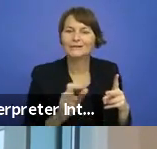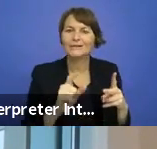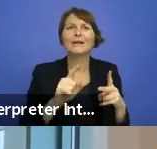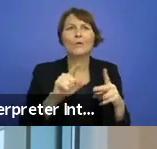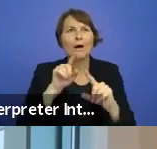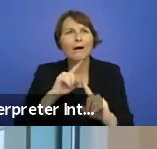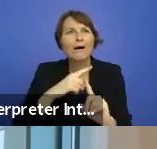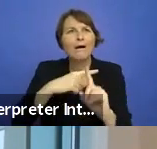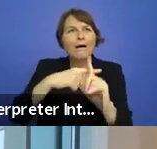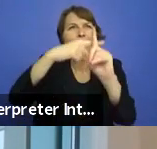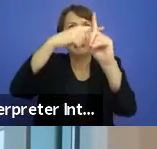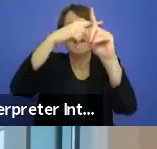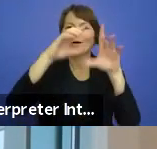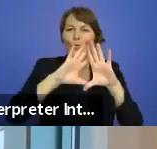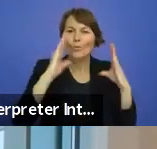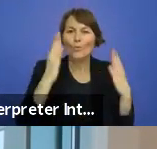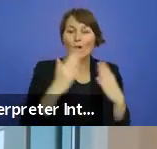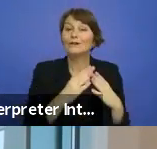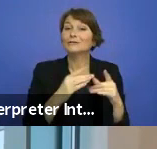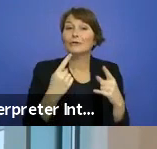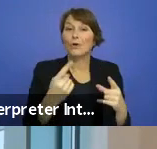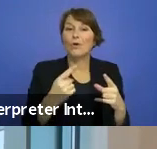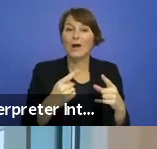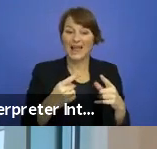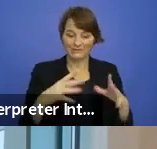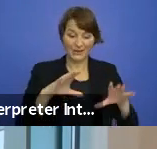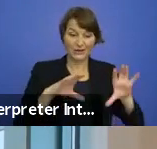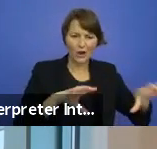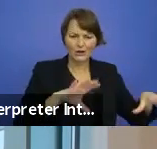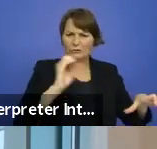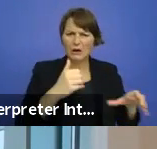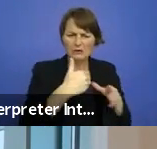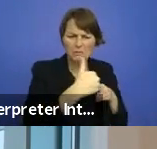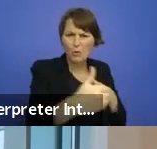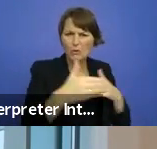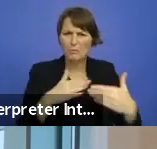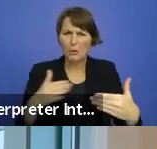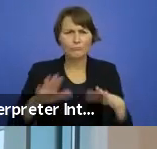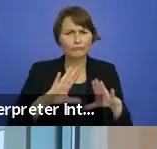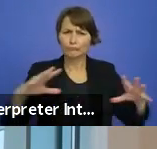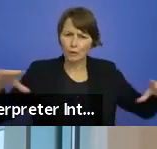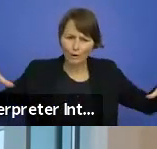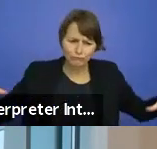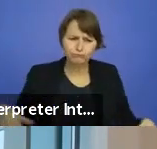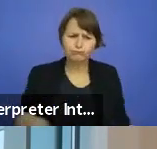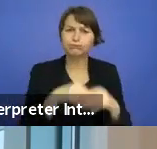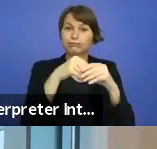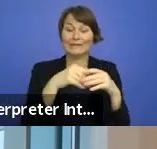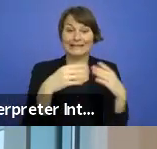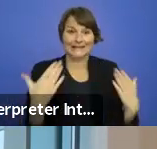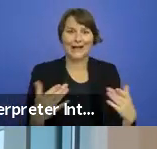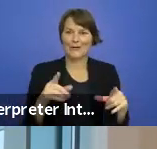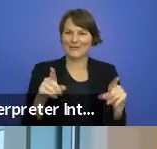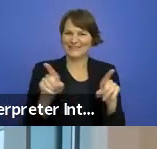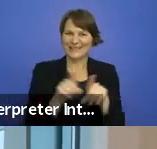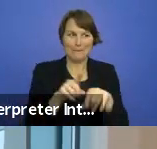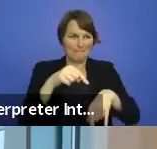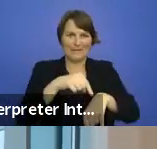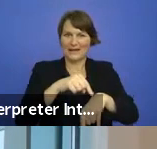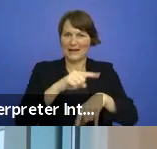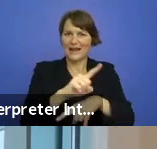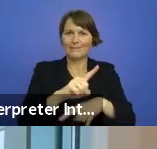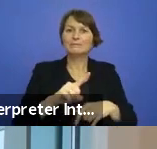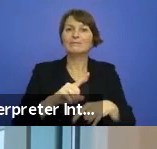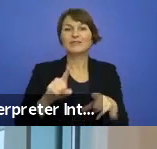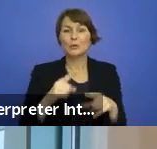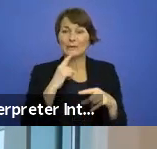weiterhin über Grenzen hinweg miteinander in Fühlung bringen, selbst in Zeiten, in denen Solidarität bedeutet, Abstand zu